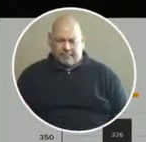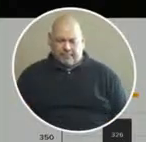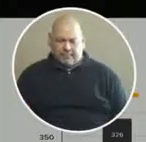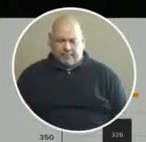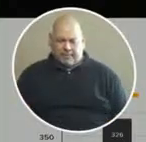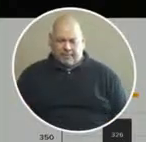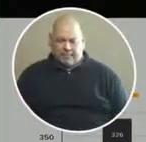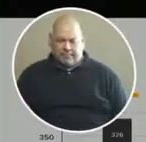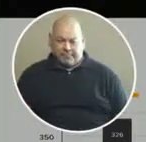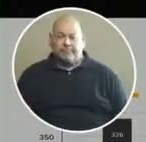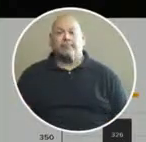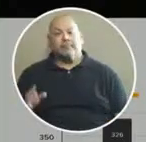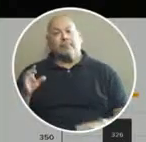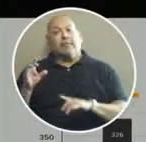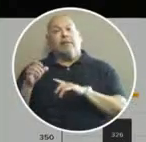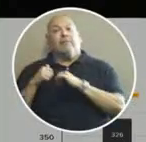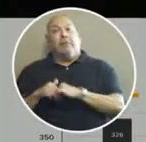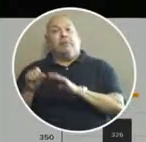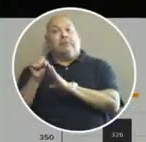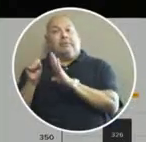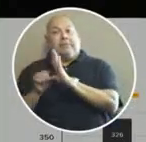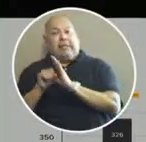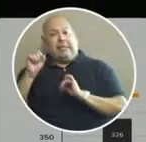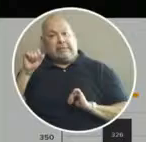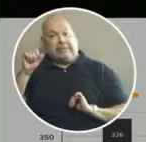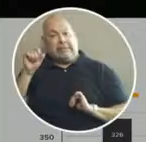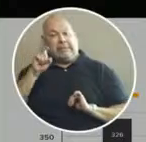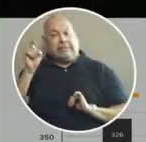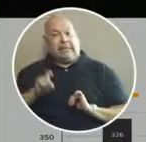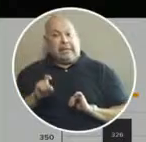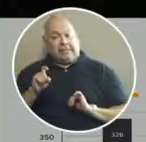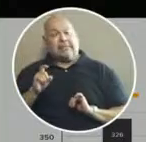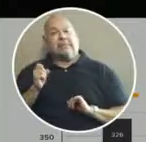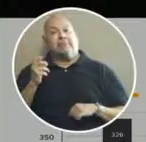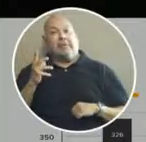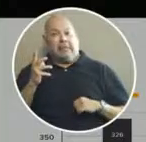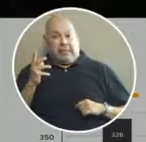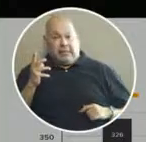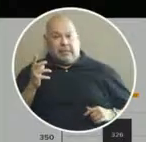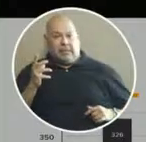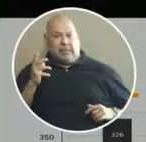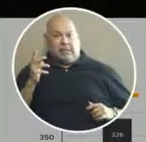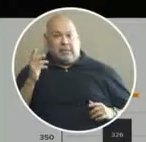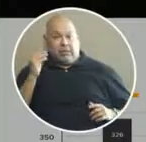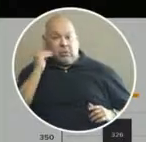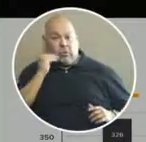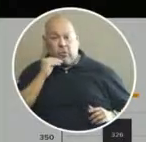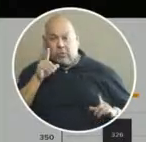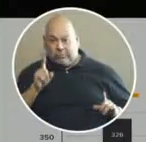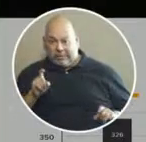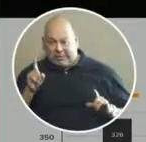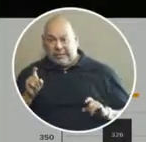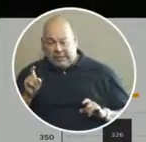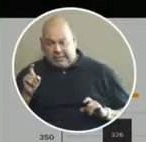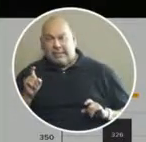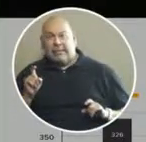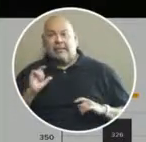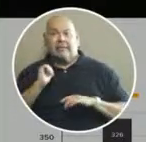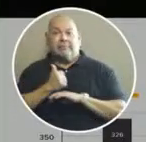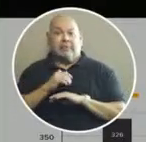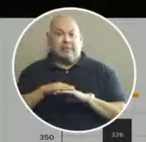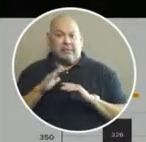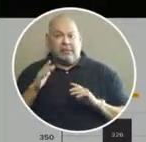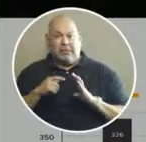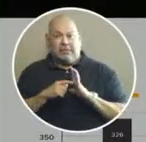Based on the governor's orders, 17 nursing homes were totally tested based on the